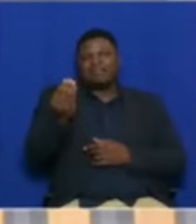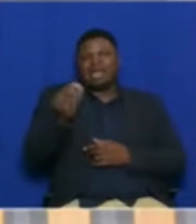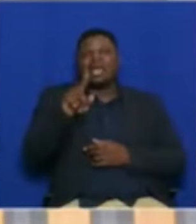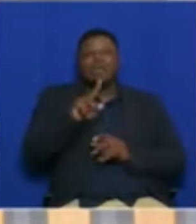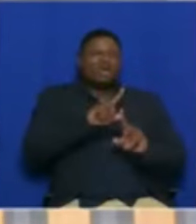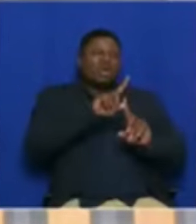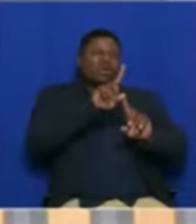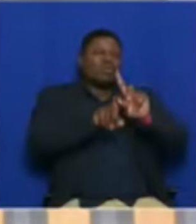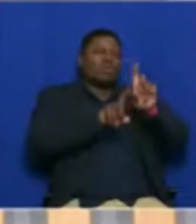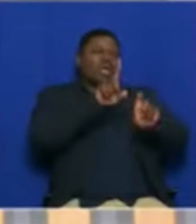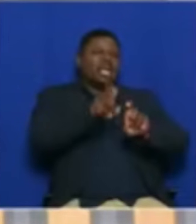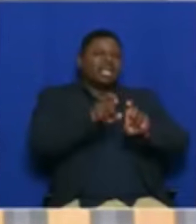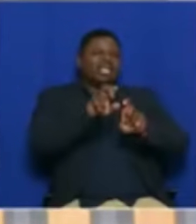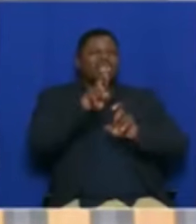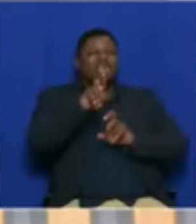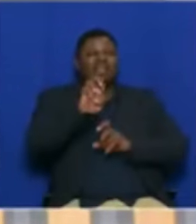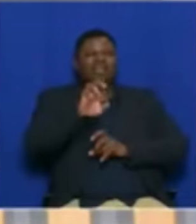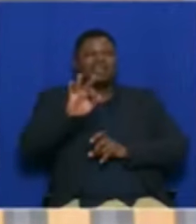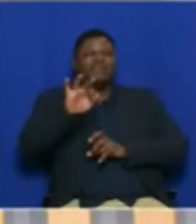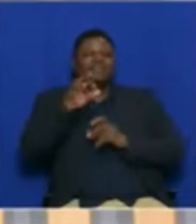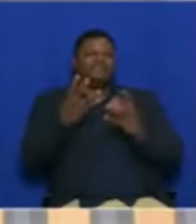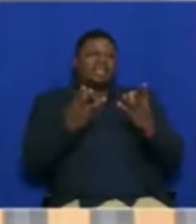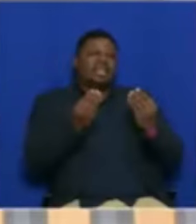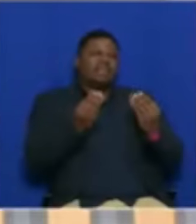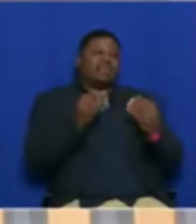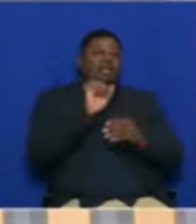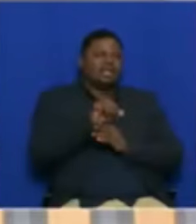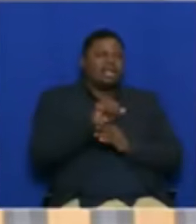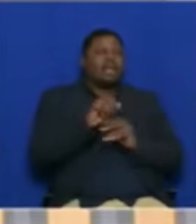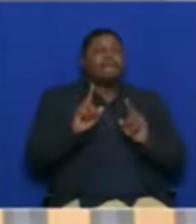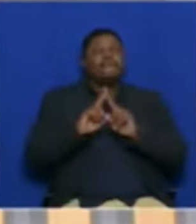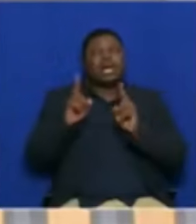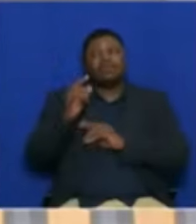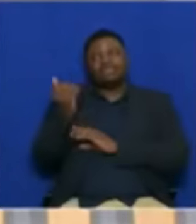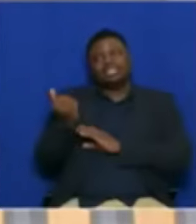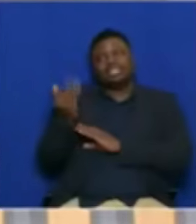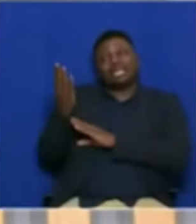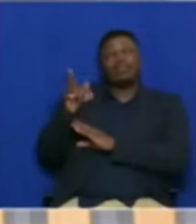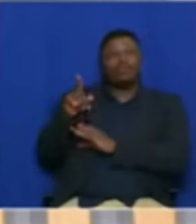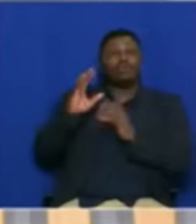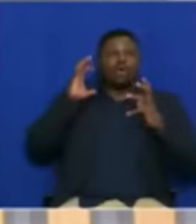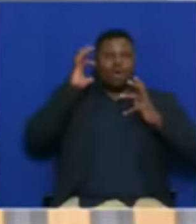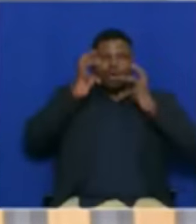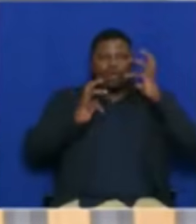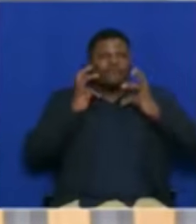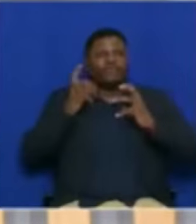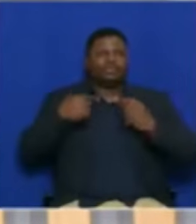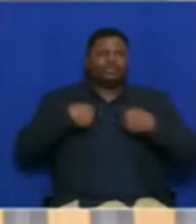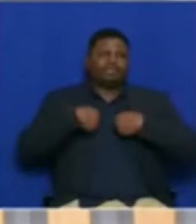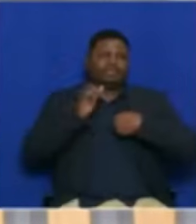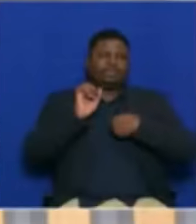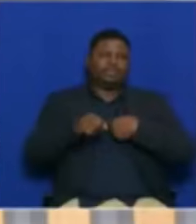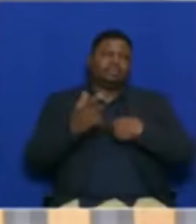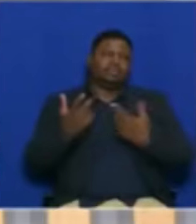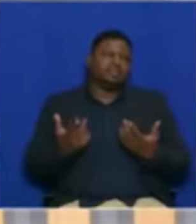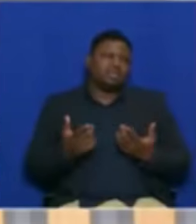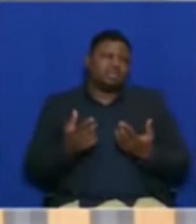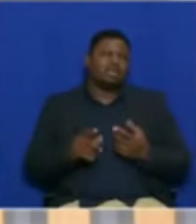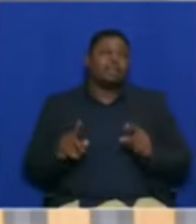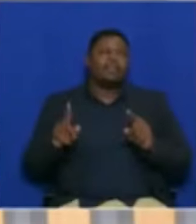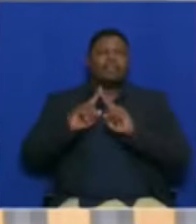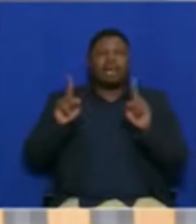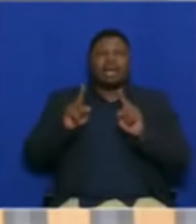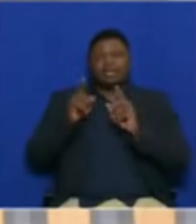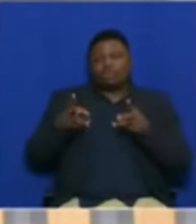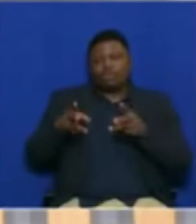this summons confuses me. Yes. My understanding of how you testified yesterday was, once